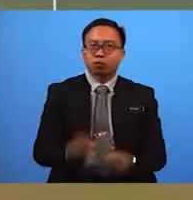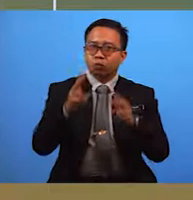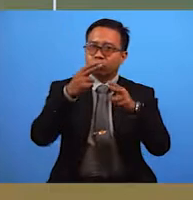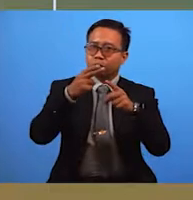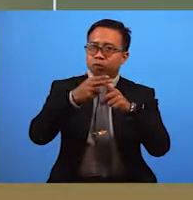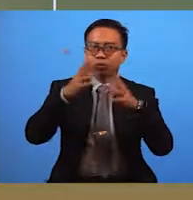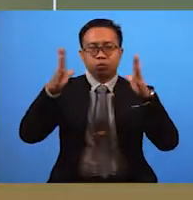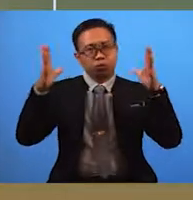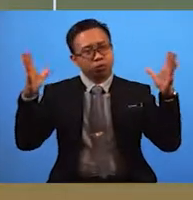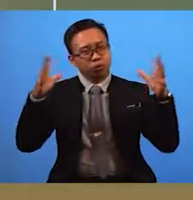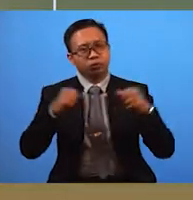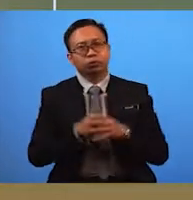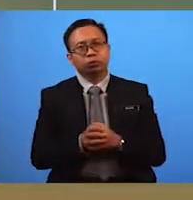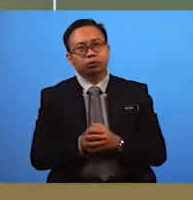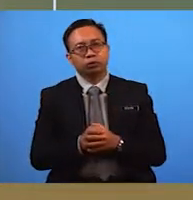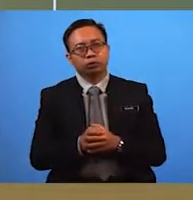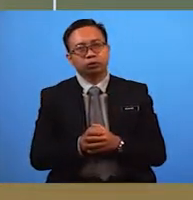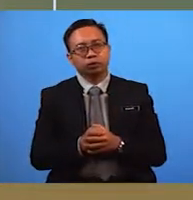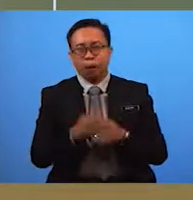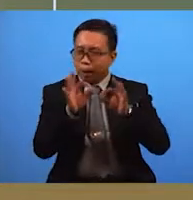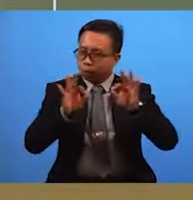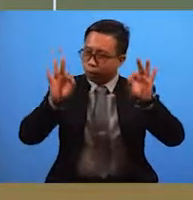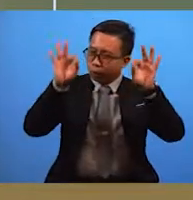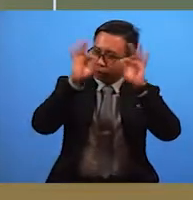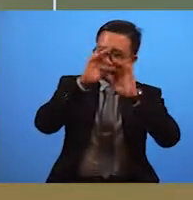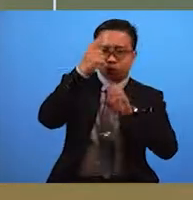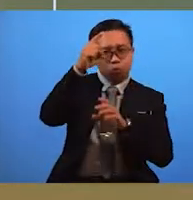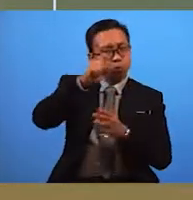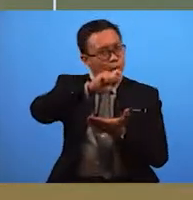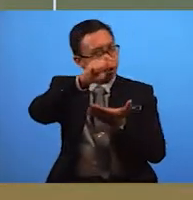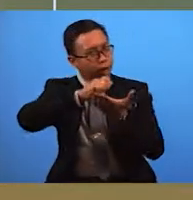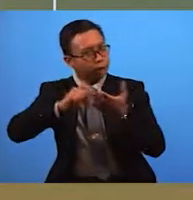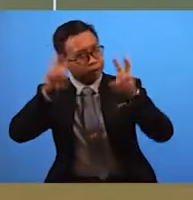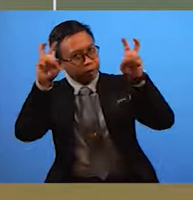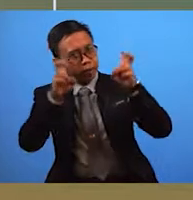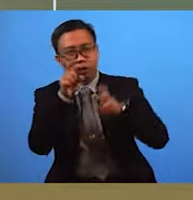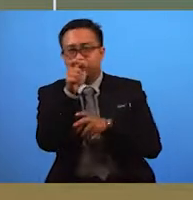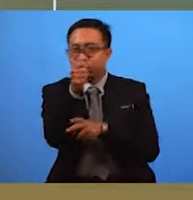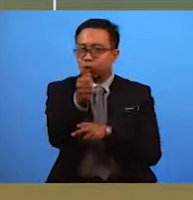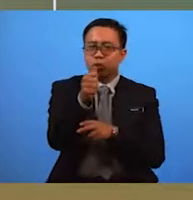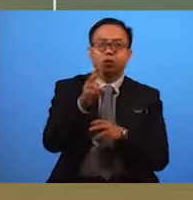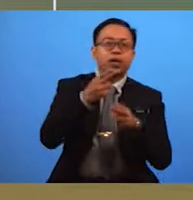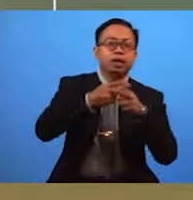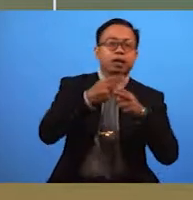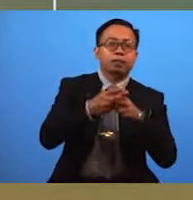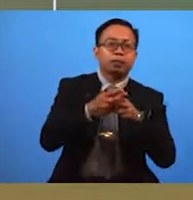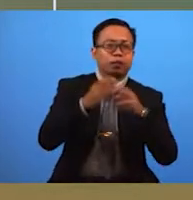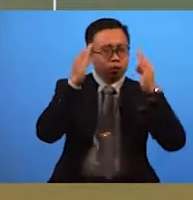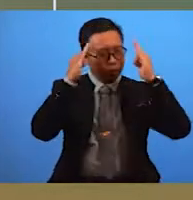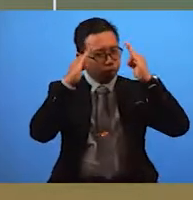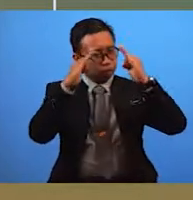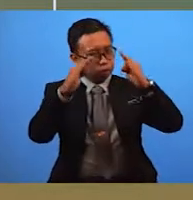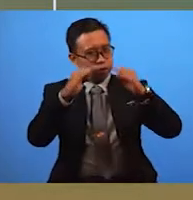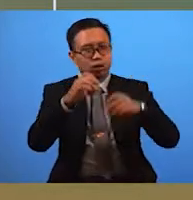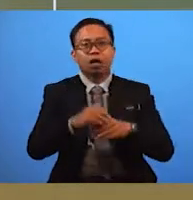Capitalization of some letters is important too when you write the title and your name. Pay attention to how